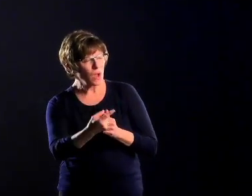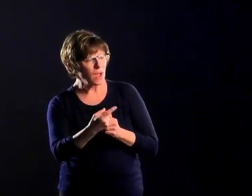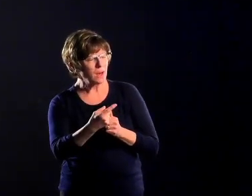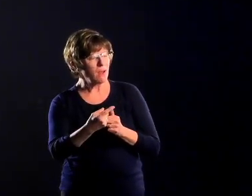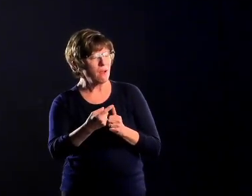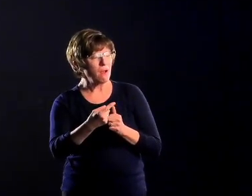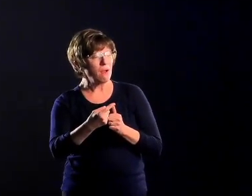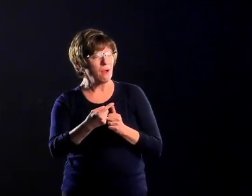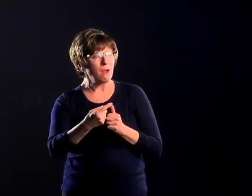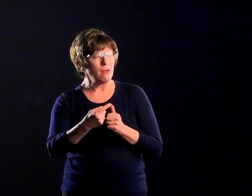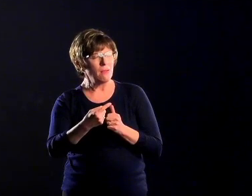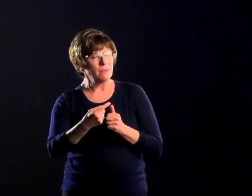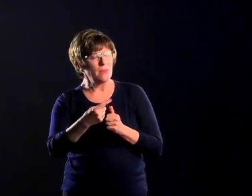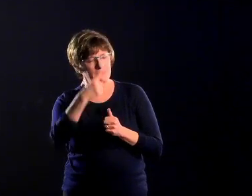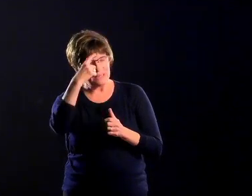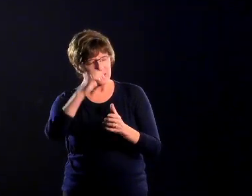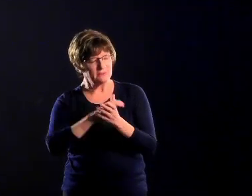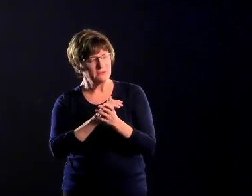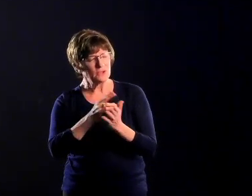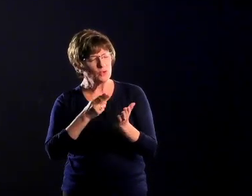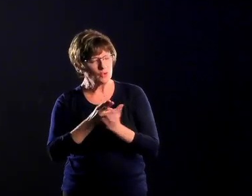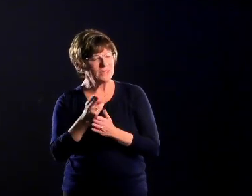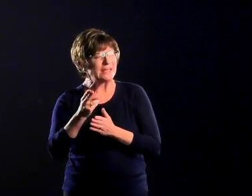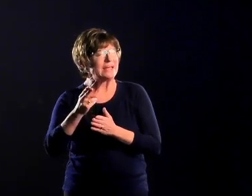truth listens to me."